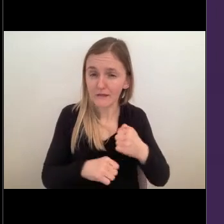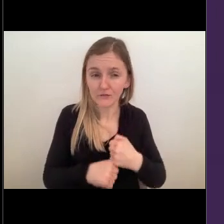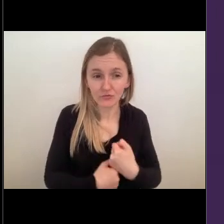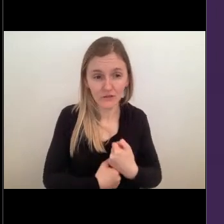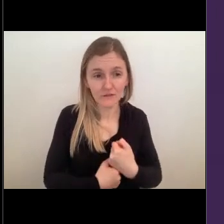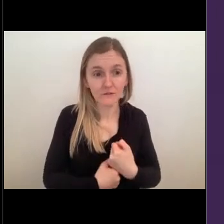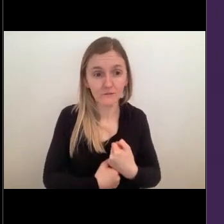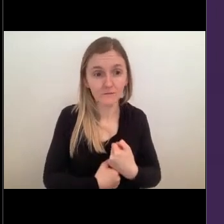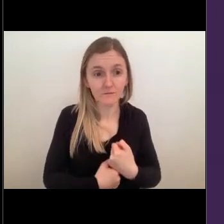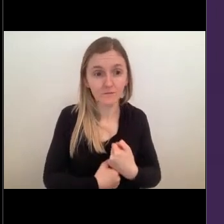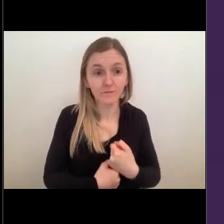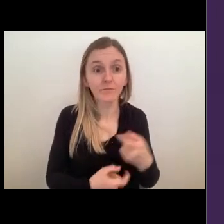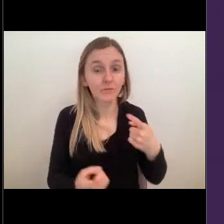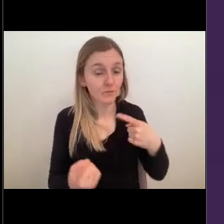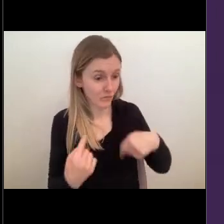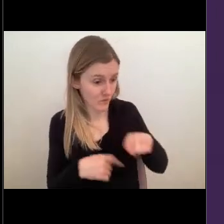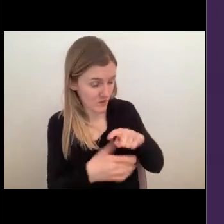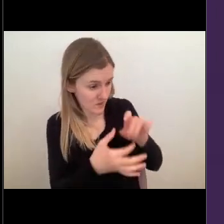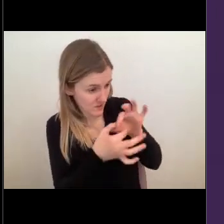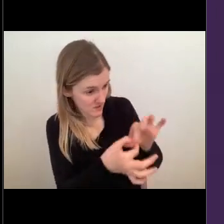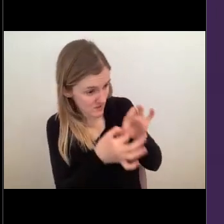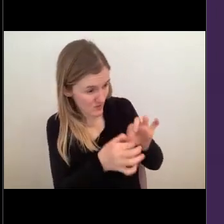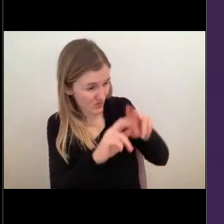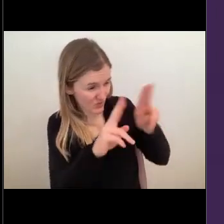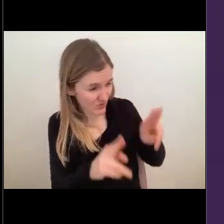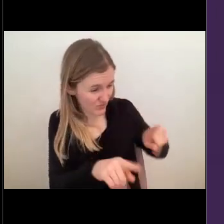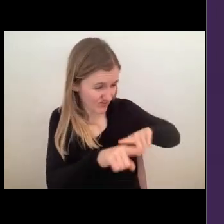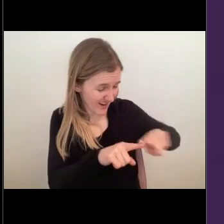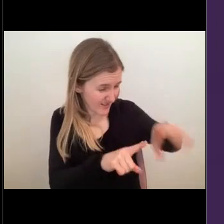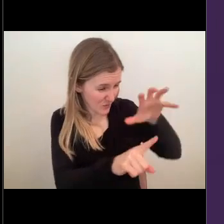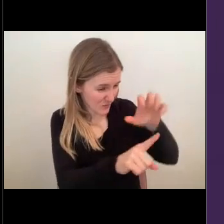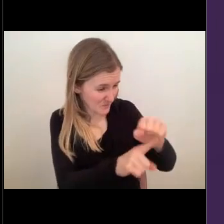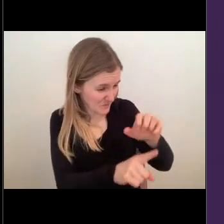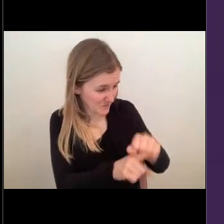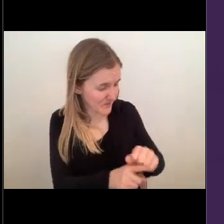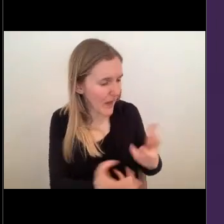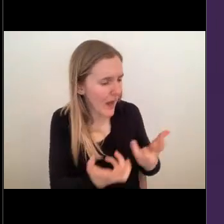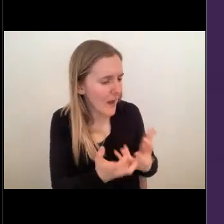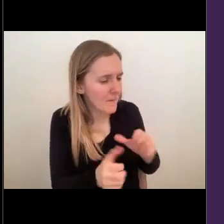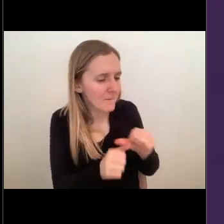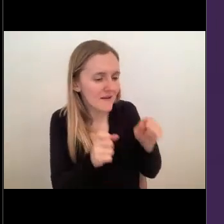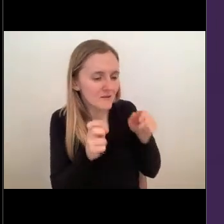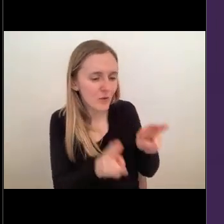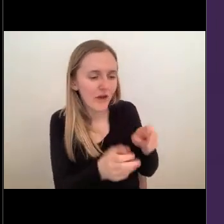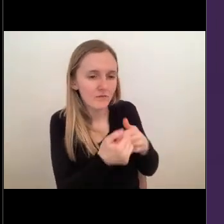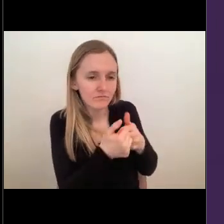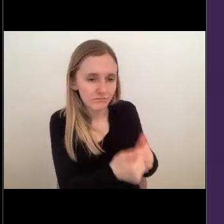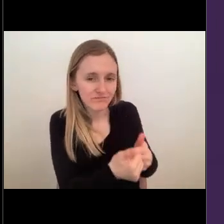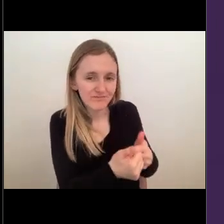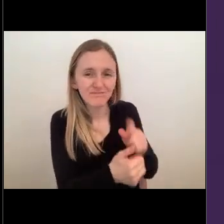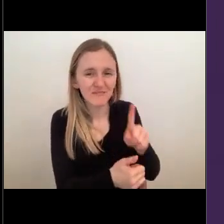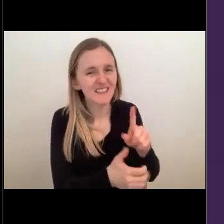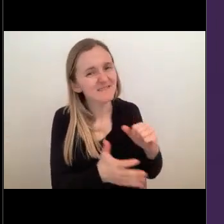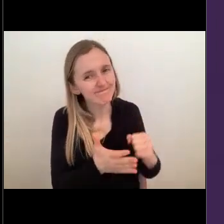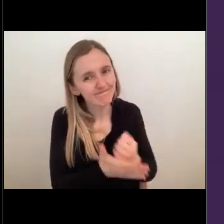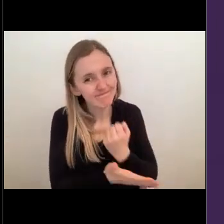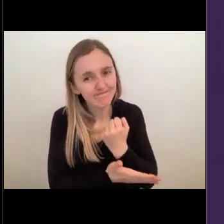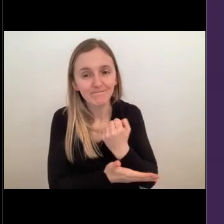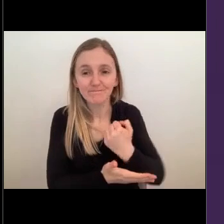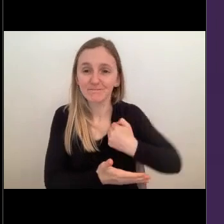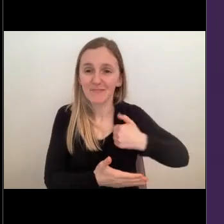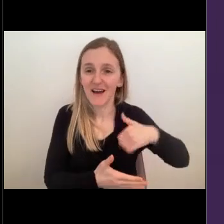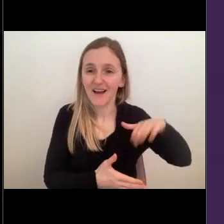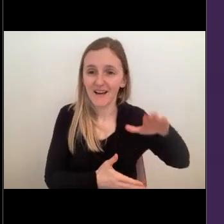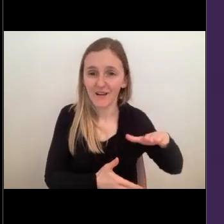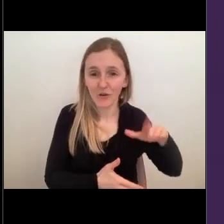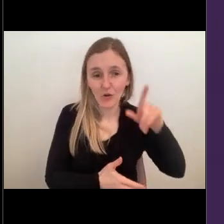really closely with the school to try and identify ways that she could be supported. Unfortunately for my little girl, what happened was